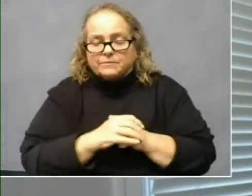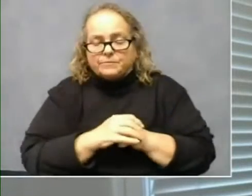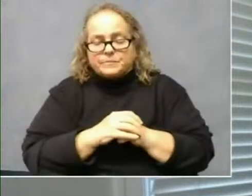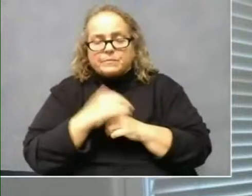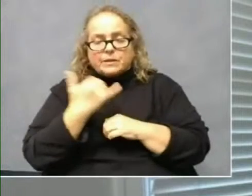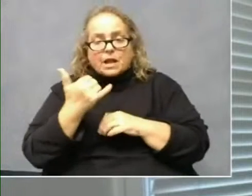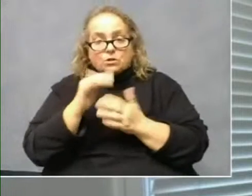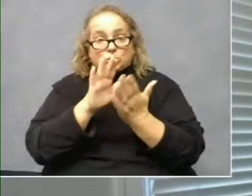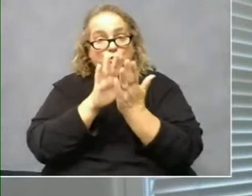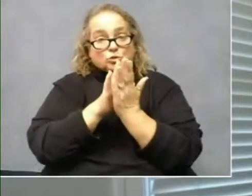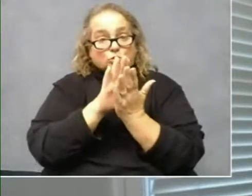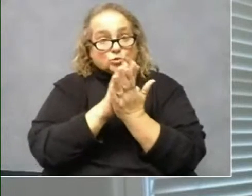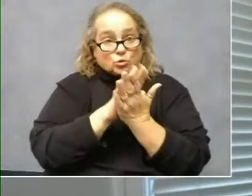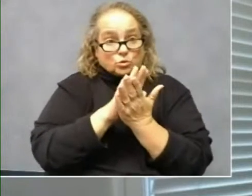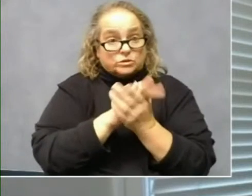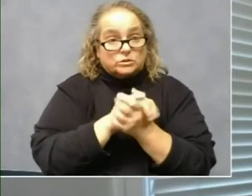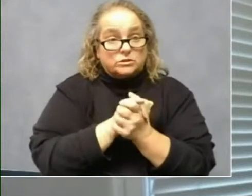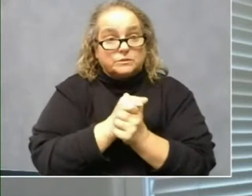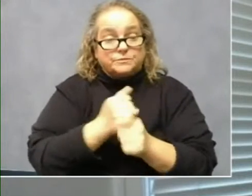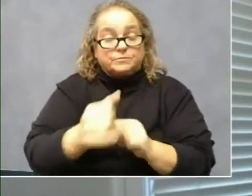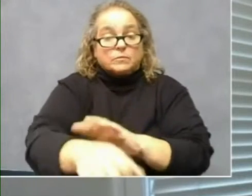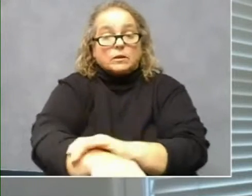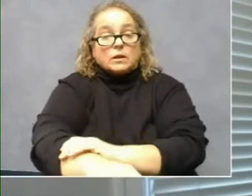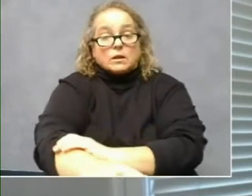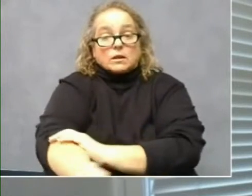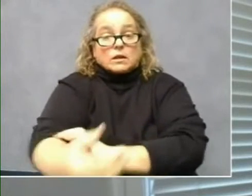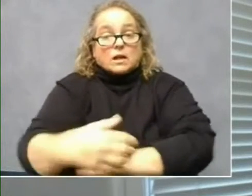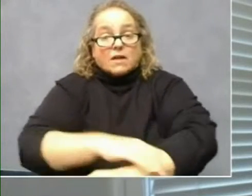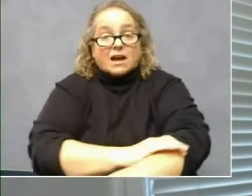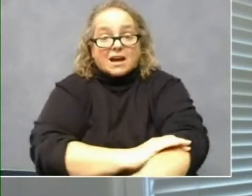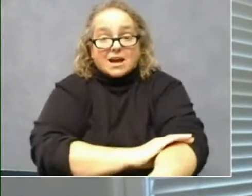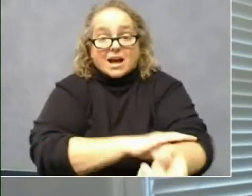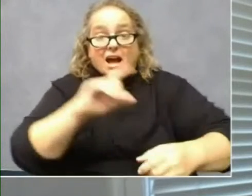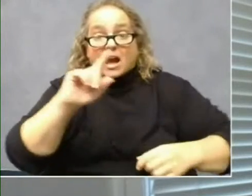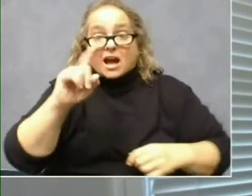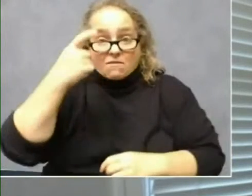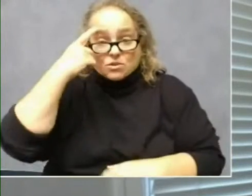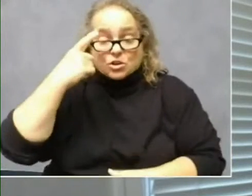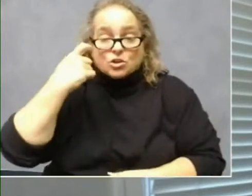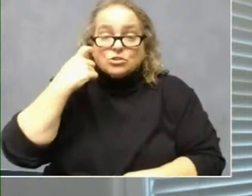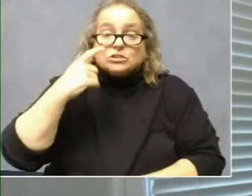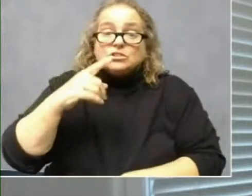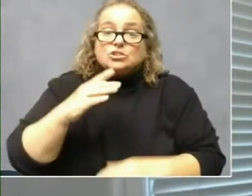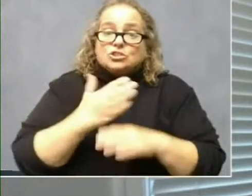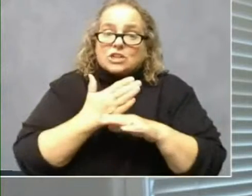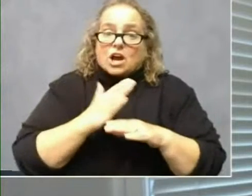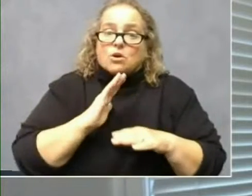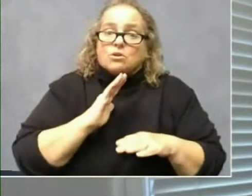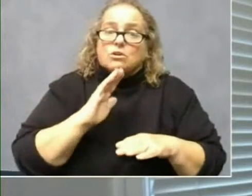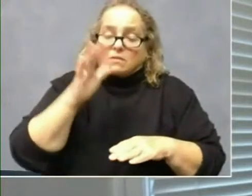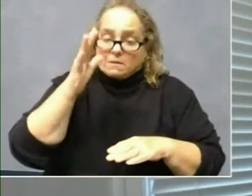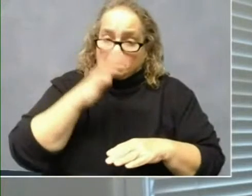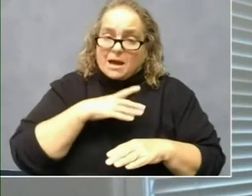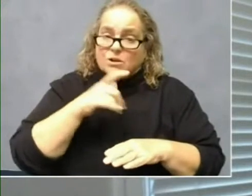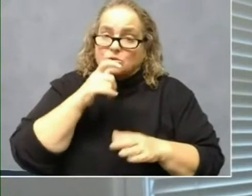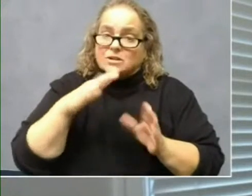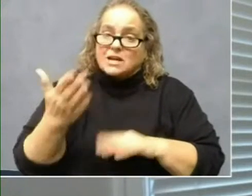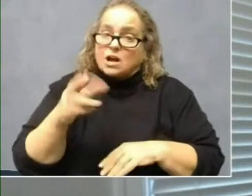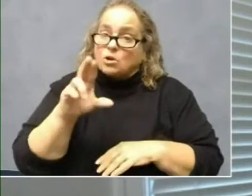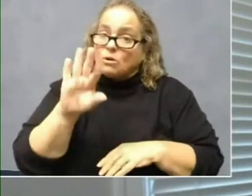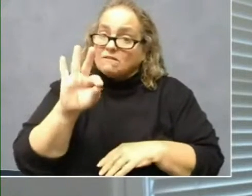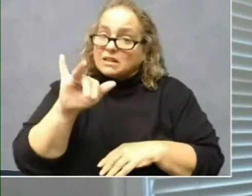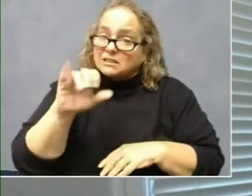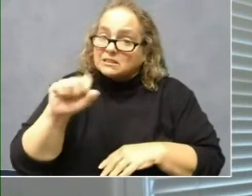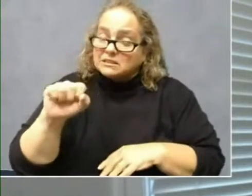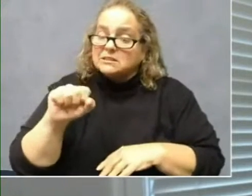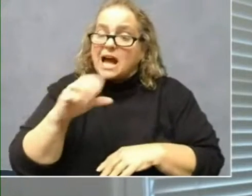shared, unfortunately, about our loss in Kentucky of Rufus and the nature in which he was exposed to the virus.